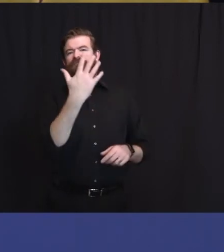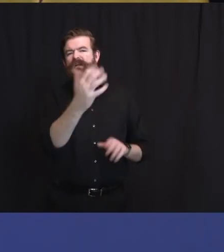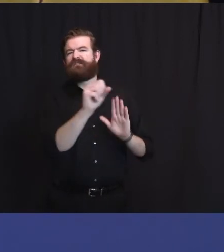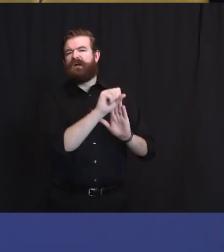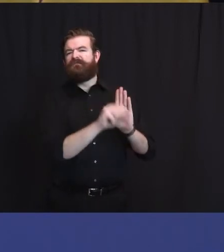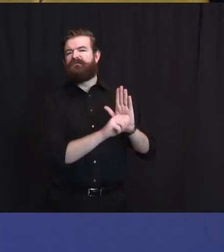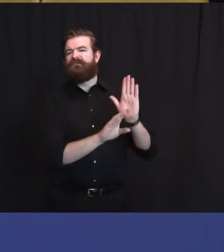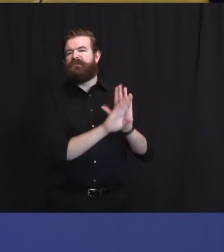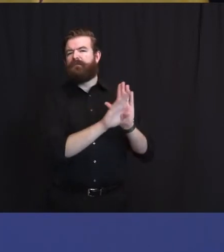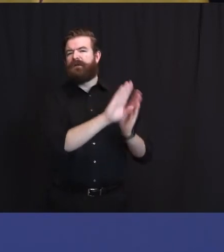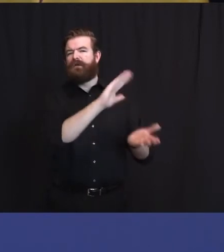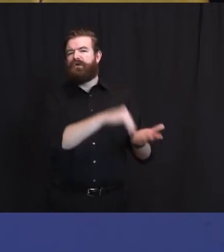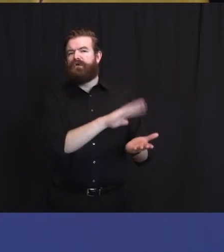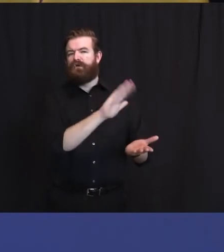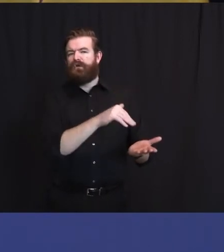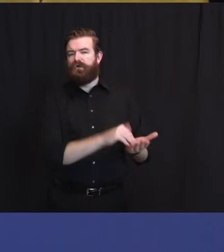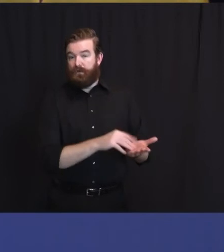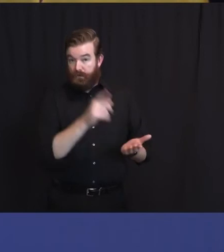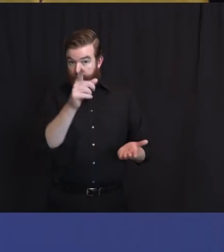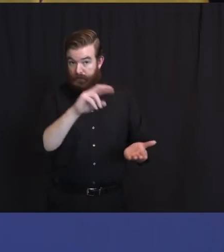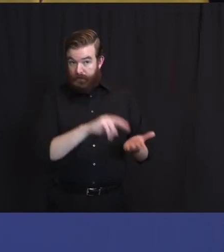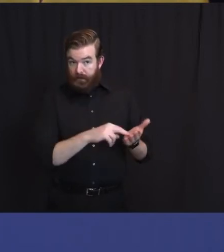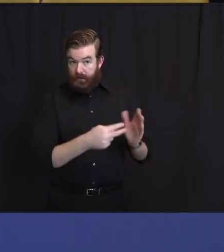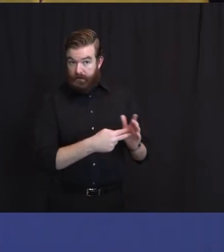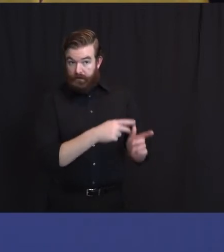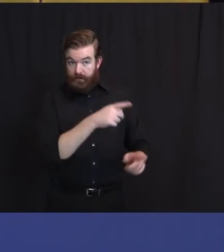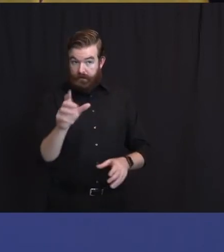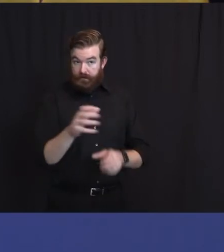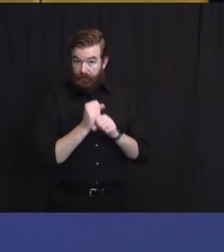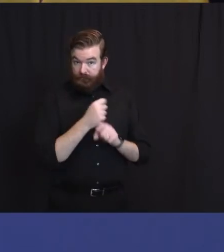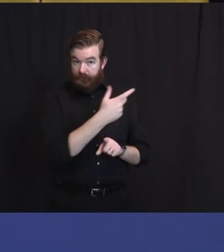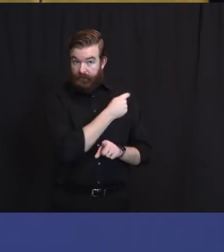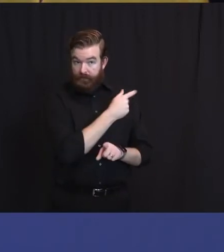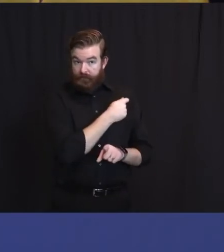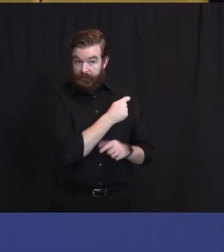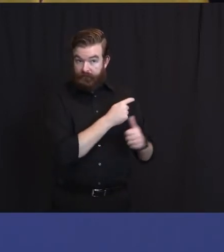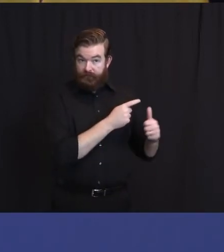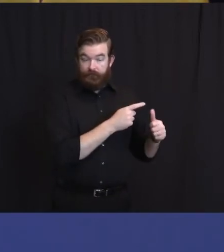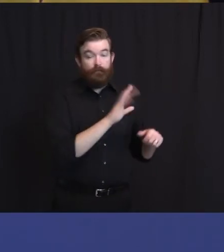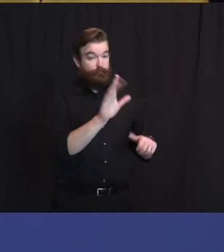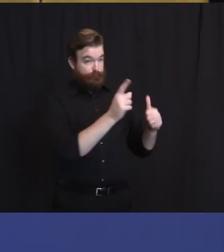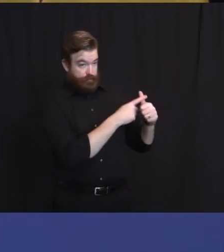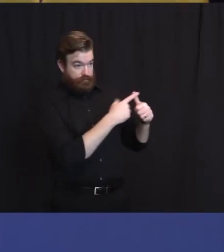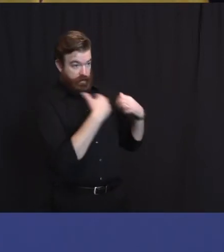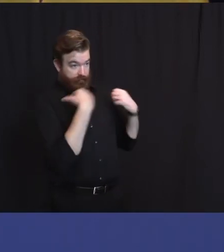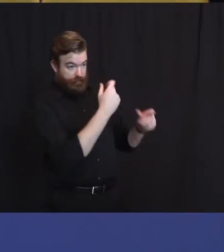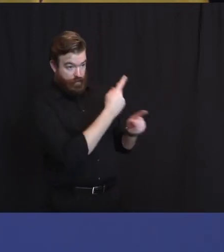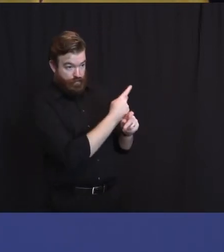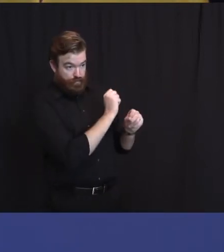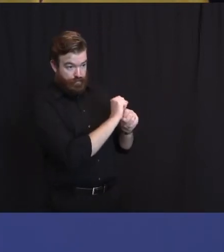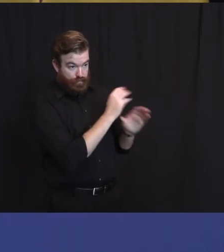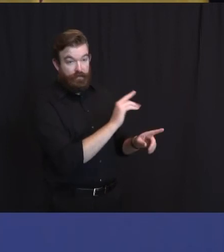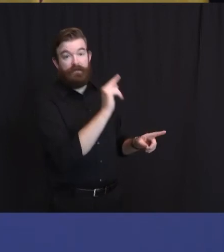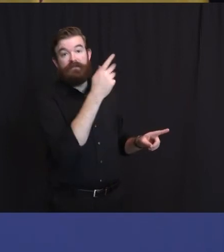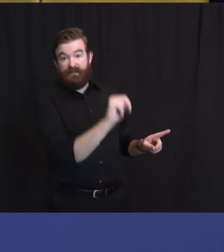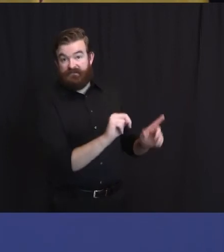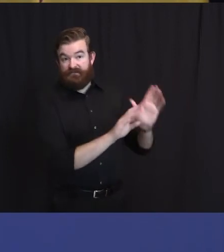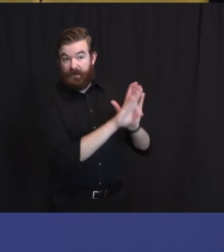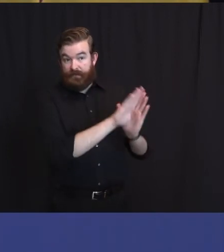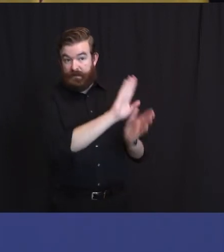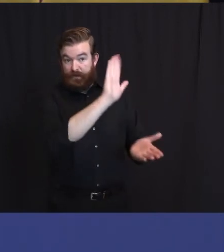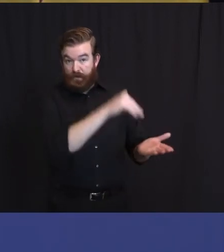this mean that they will be vaccinated after healthcare workers? At the same time as, or at the same time as people with